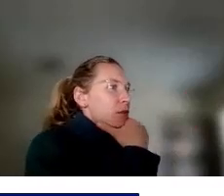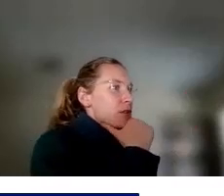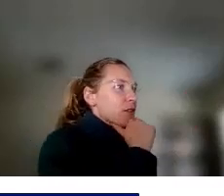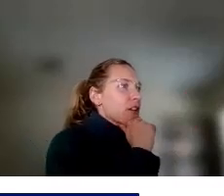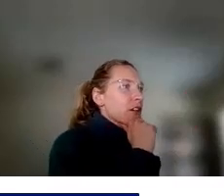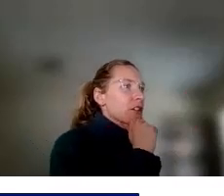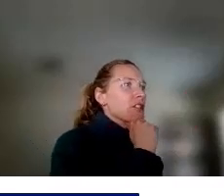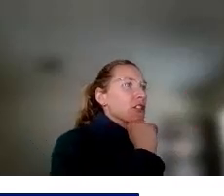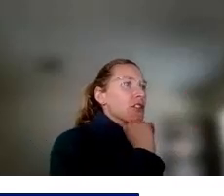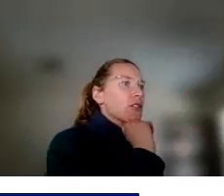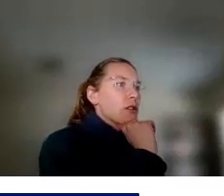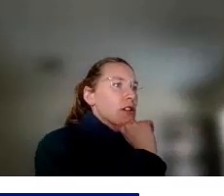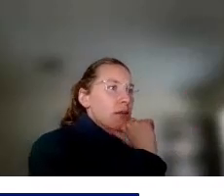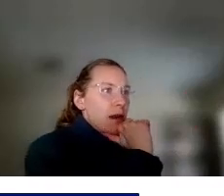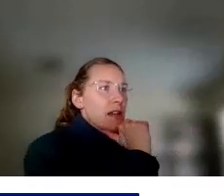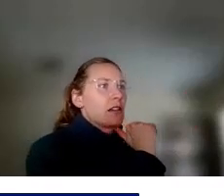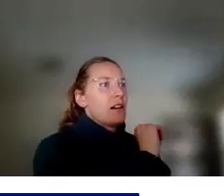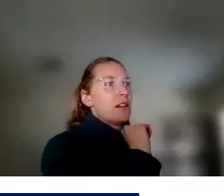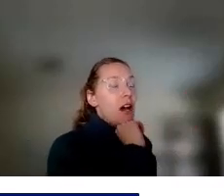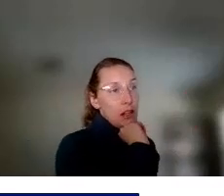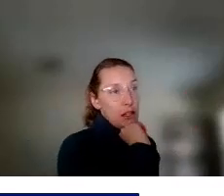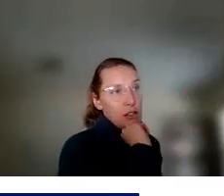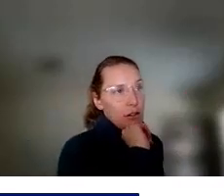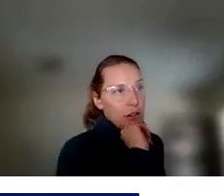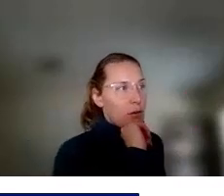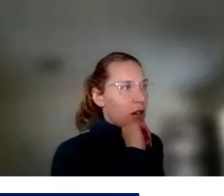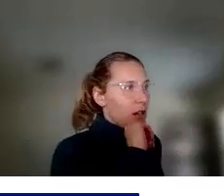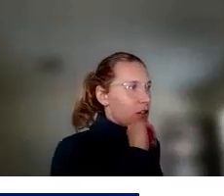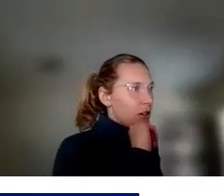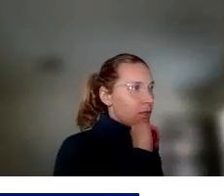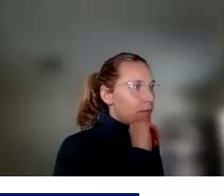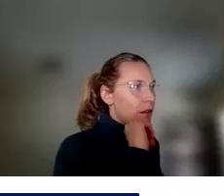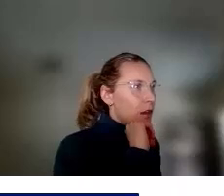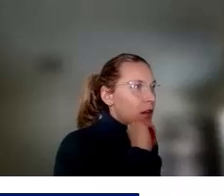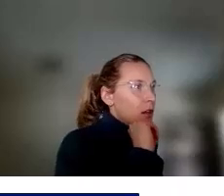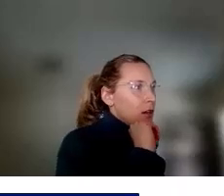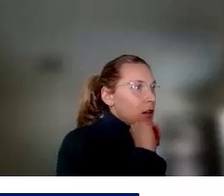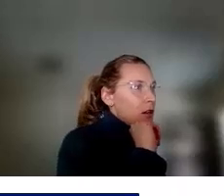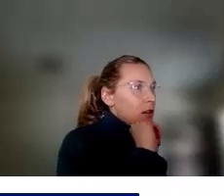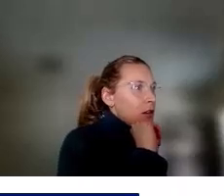good examples for younger children who are dependent on others for communication.